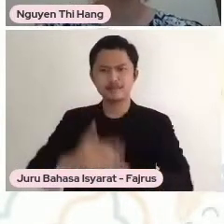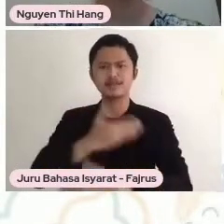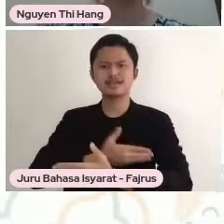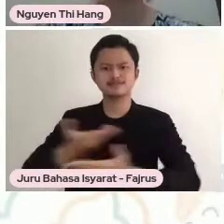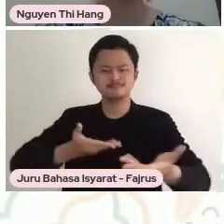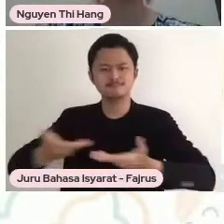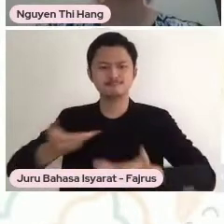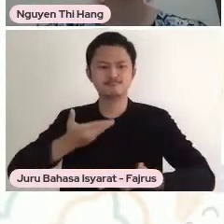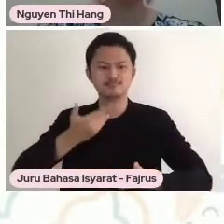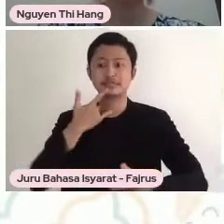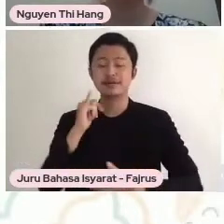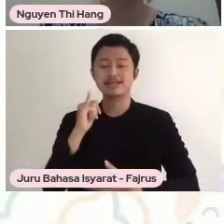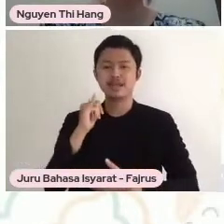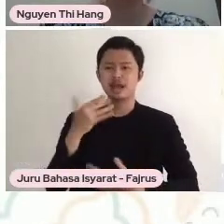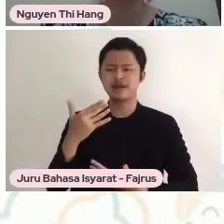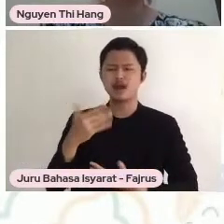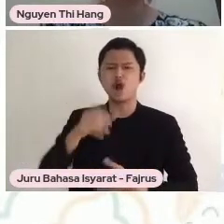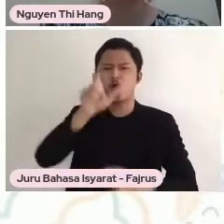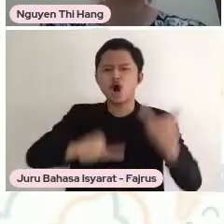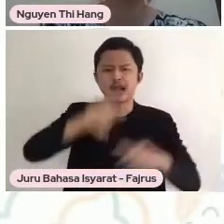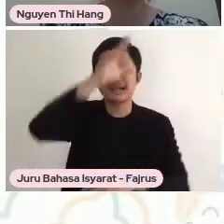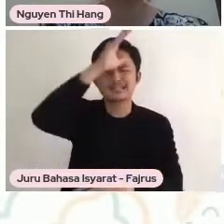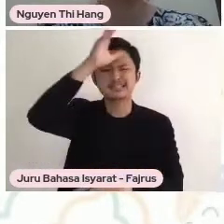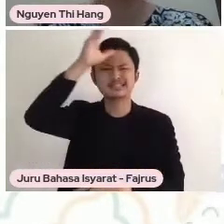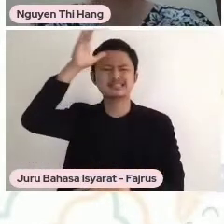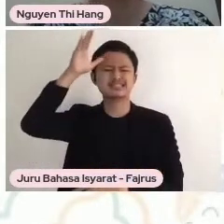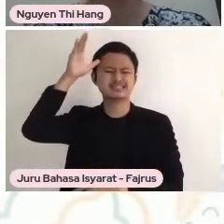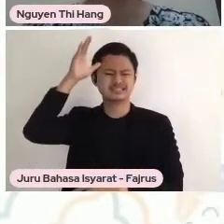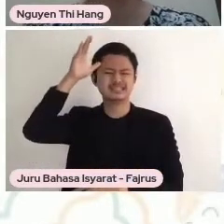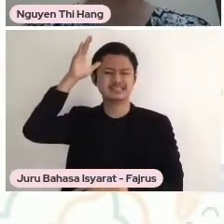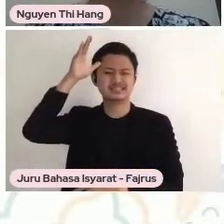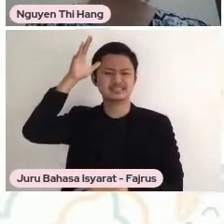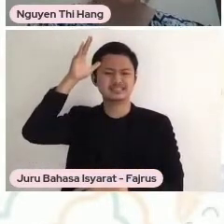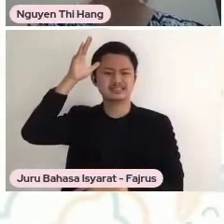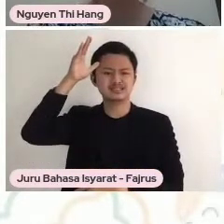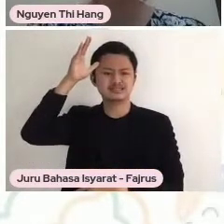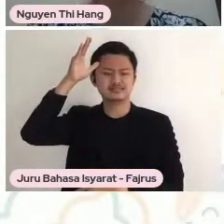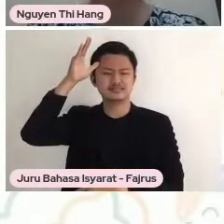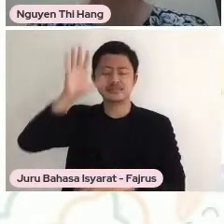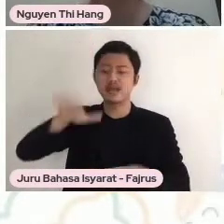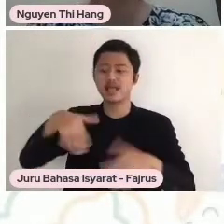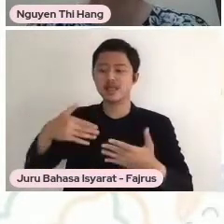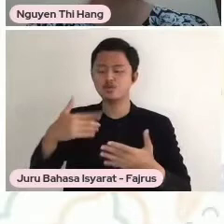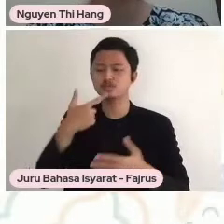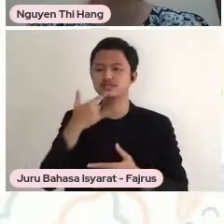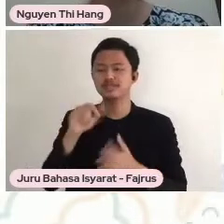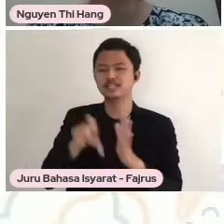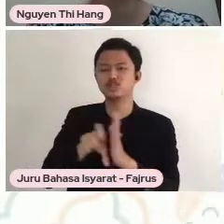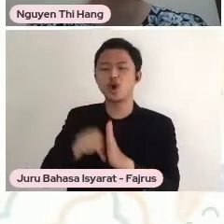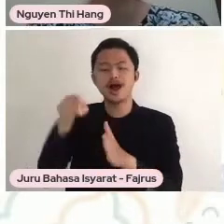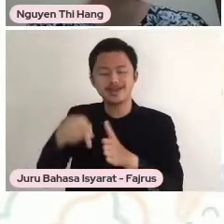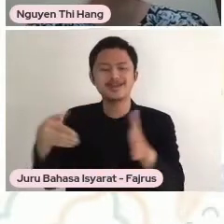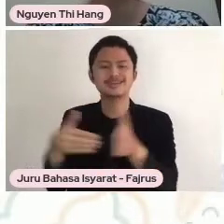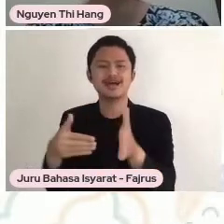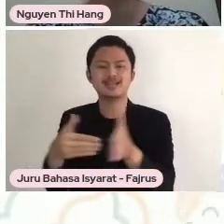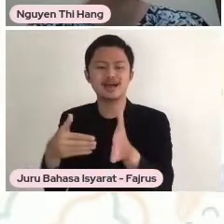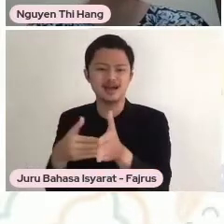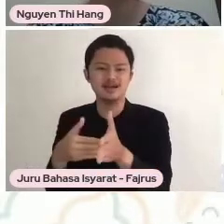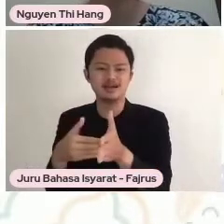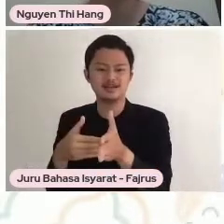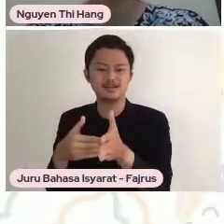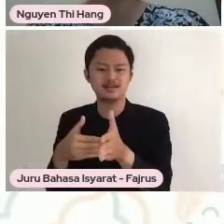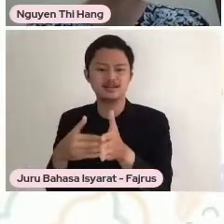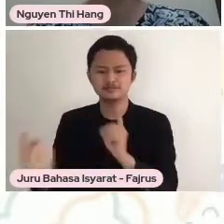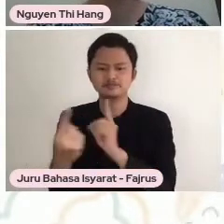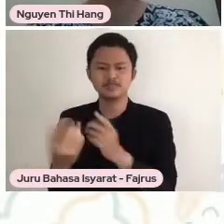a lack of understanding of their needs compound the challenge they face in the